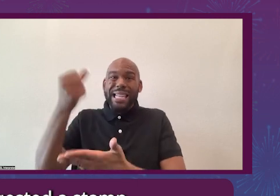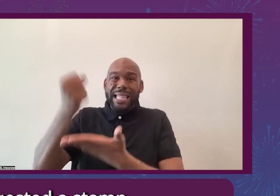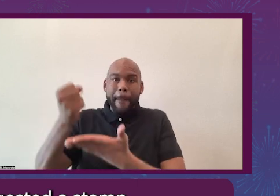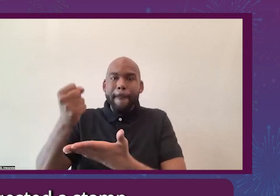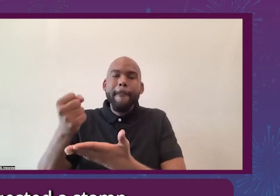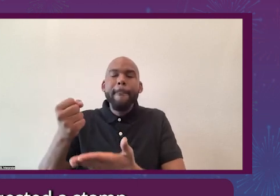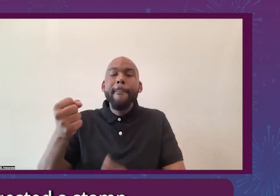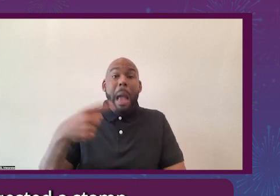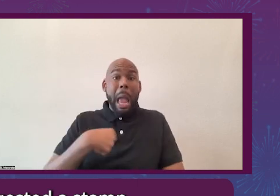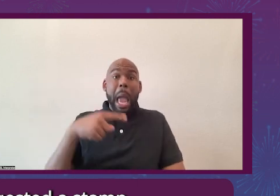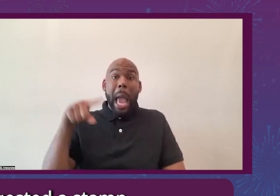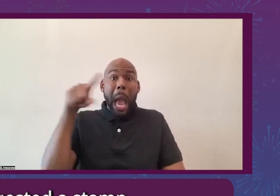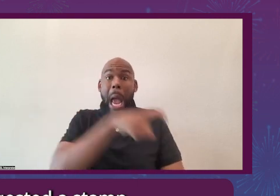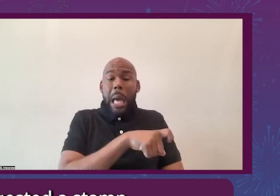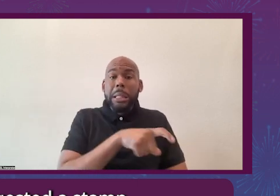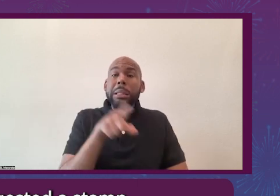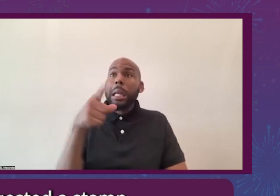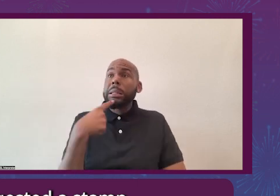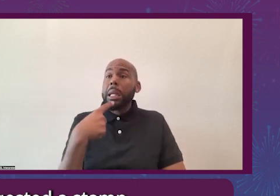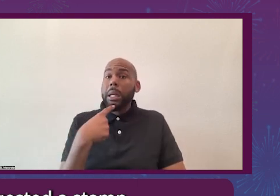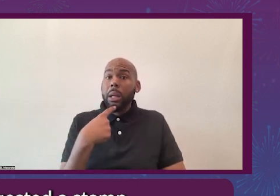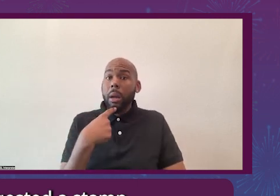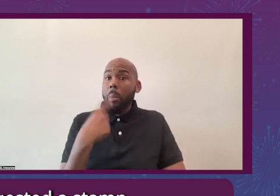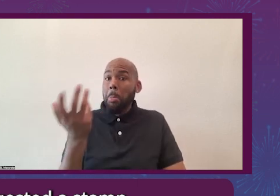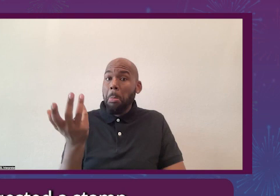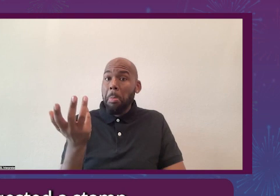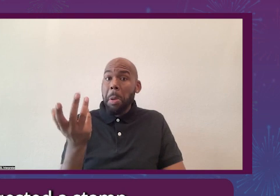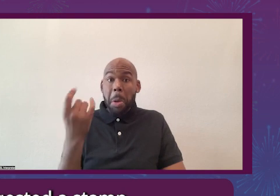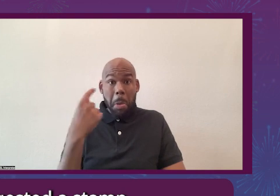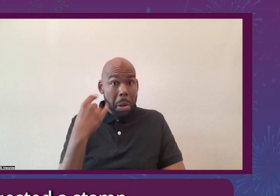a stamp. And so I asked them